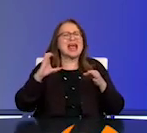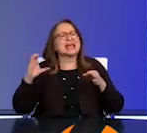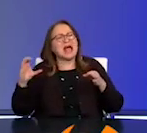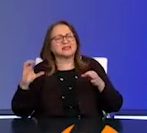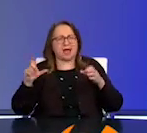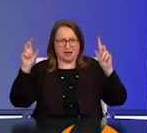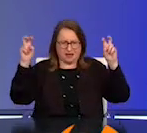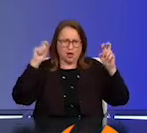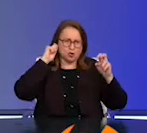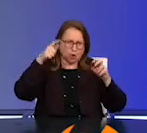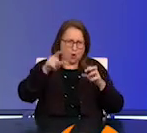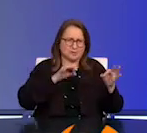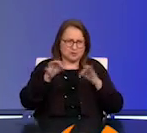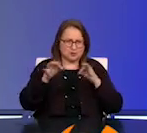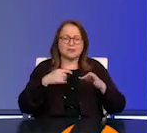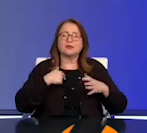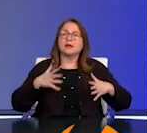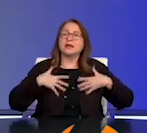the ideas it offers.